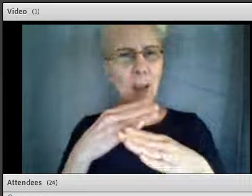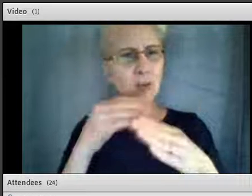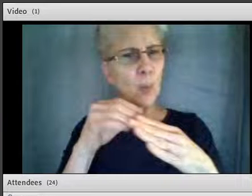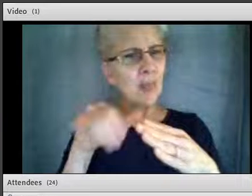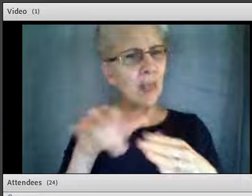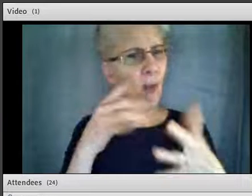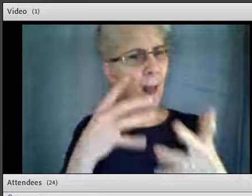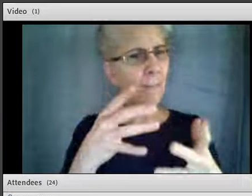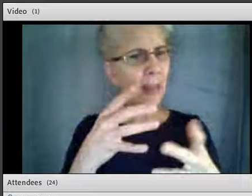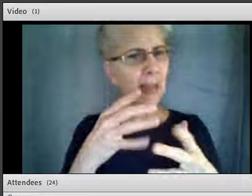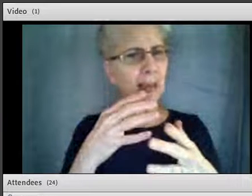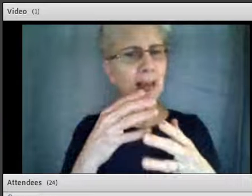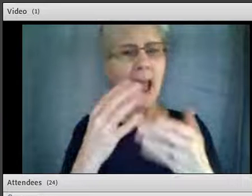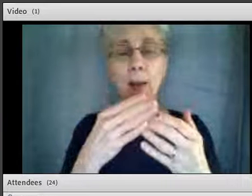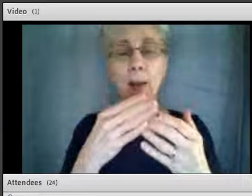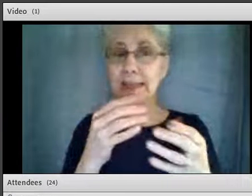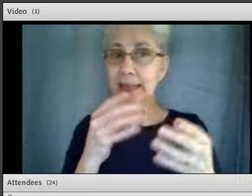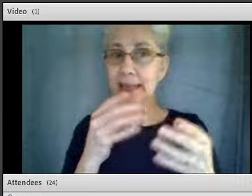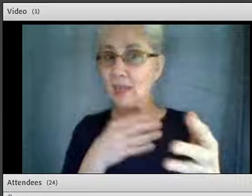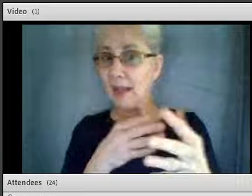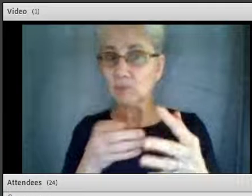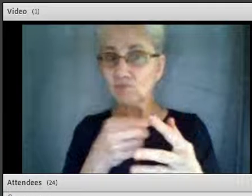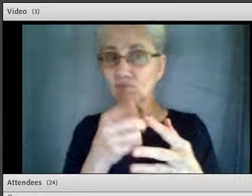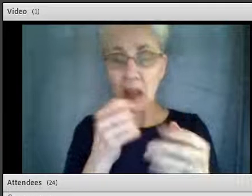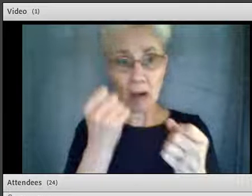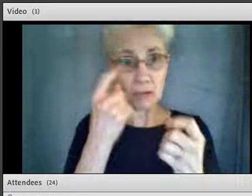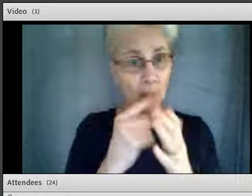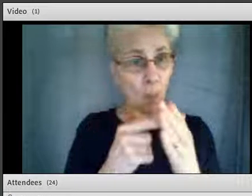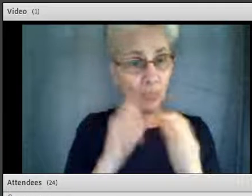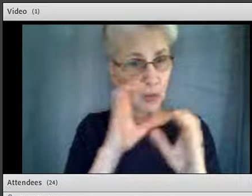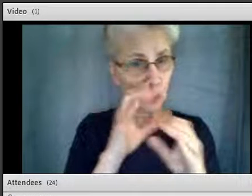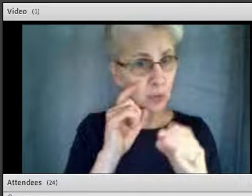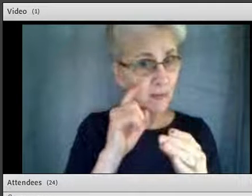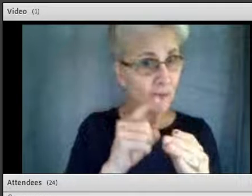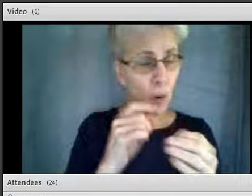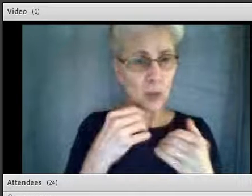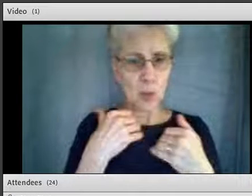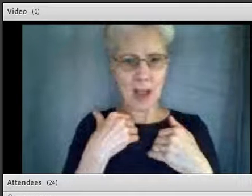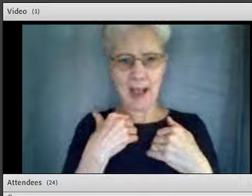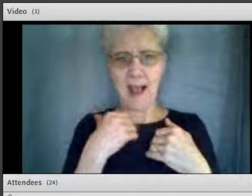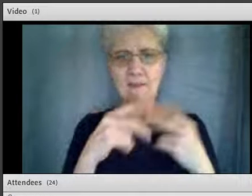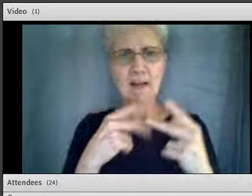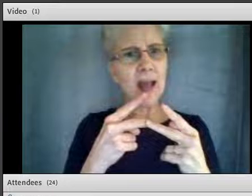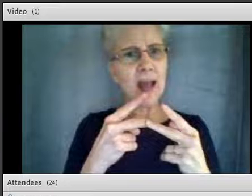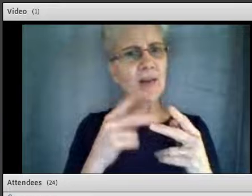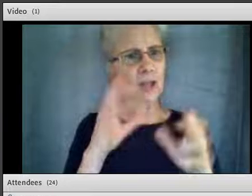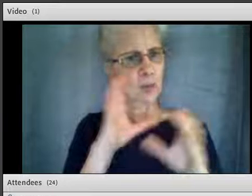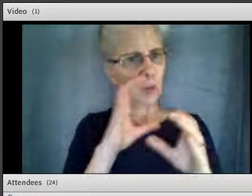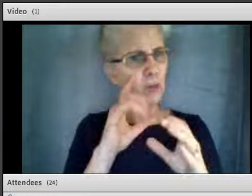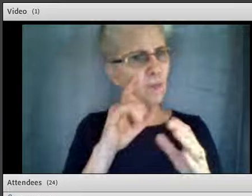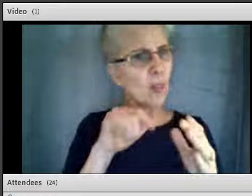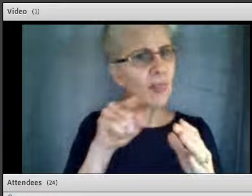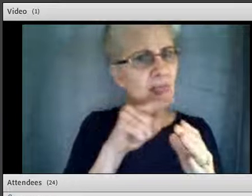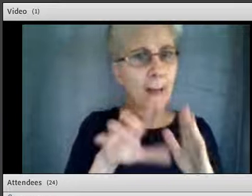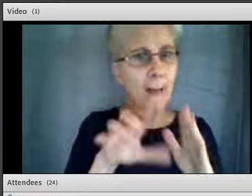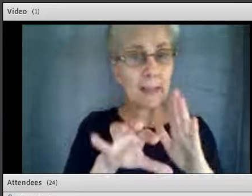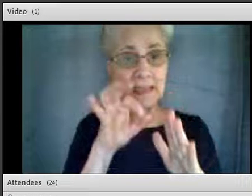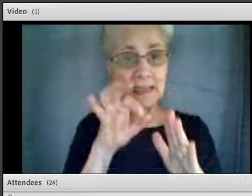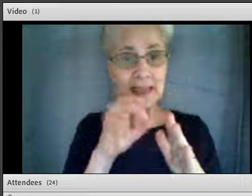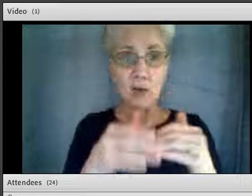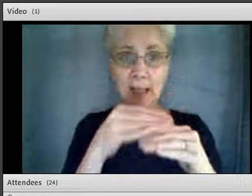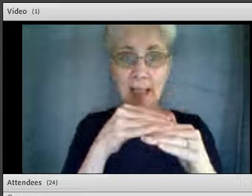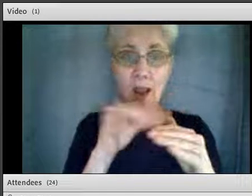do they understand what they're searching? Do I have sort of a facilitated search discovery layer on top that makes it super easy for